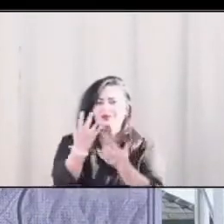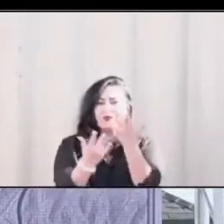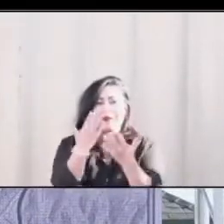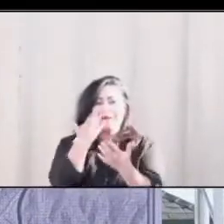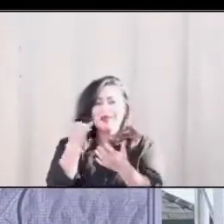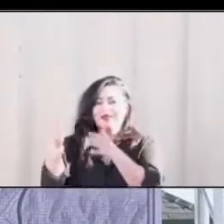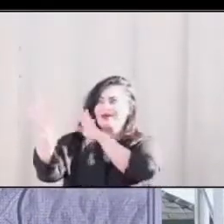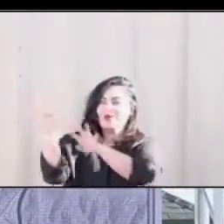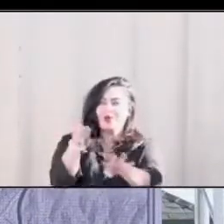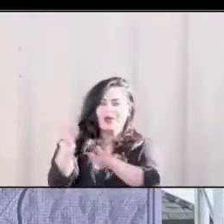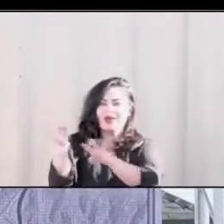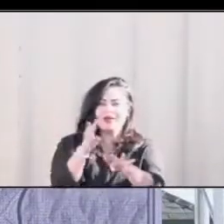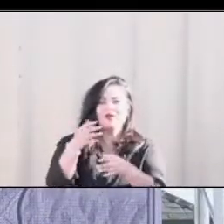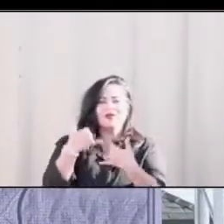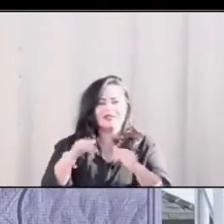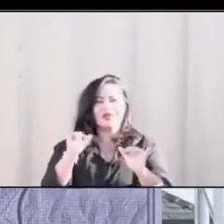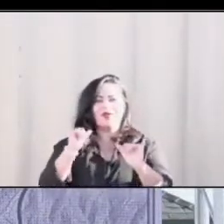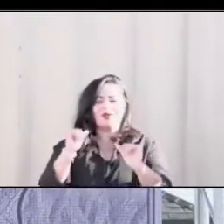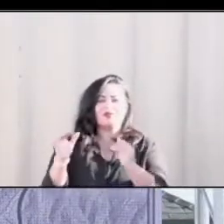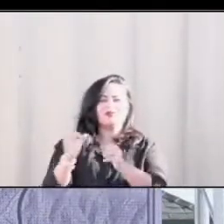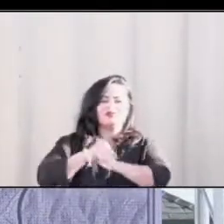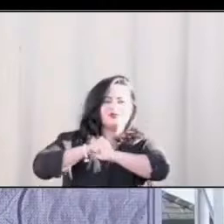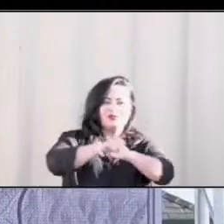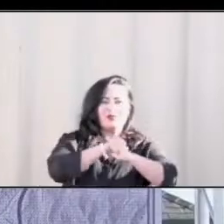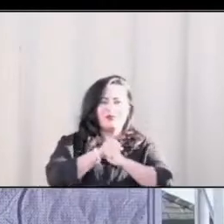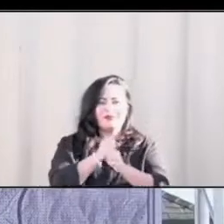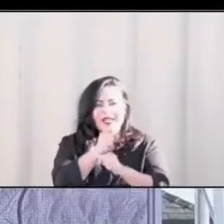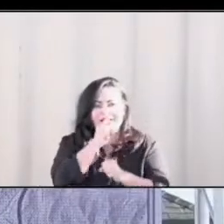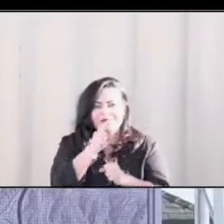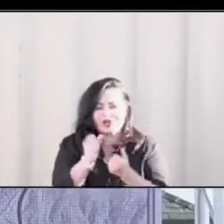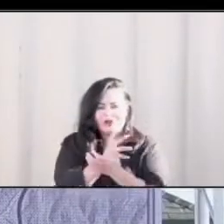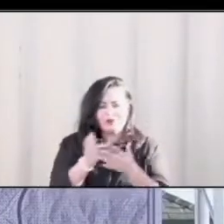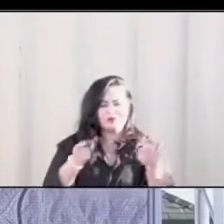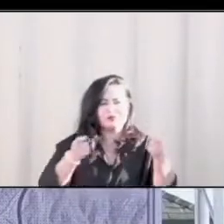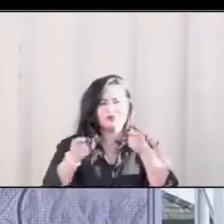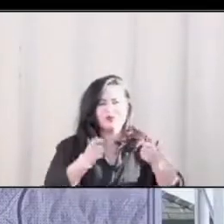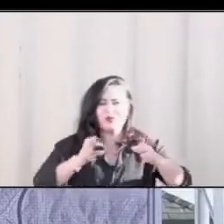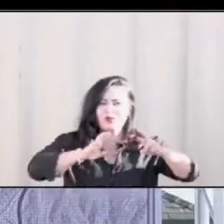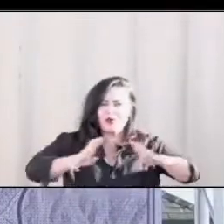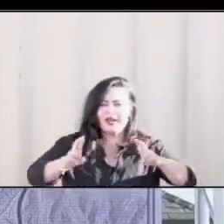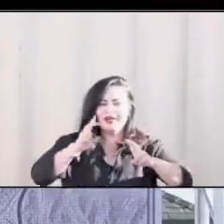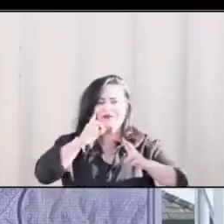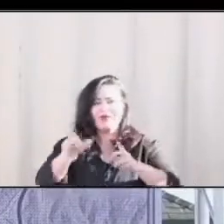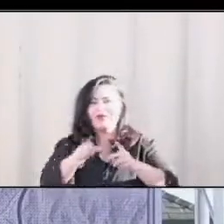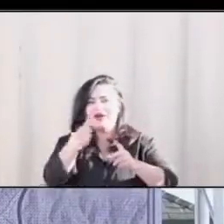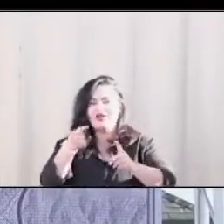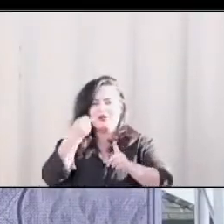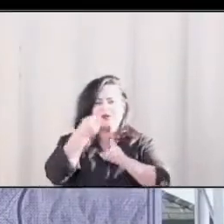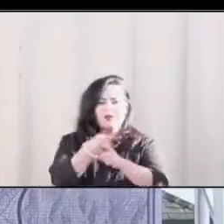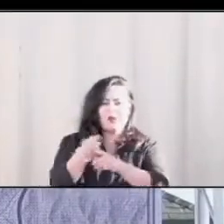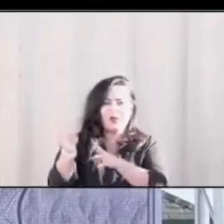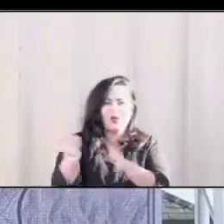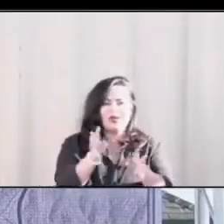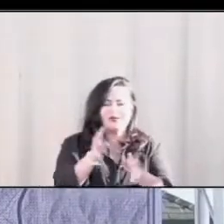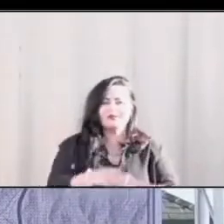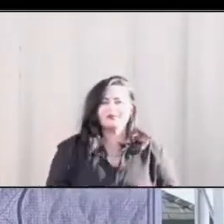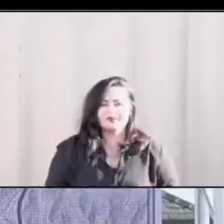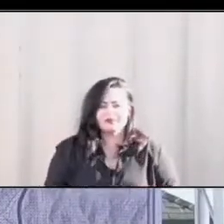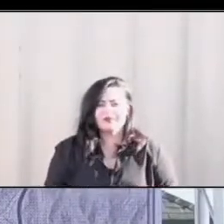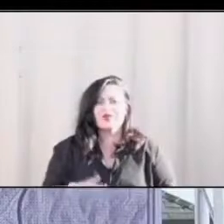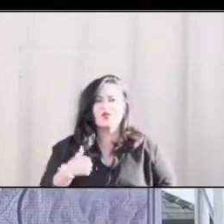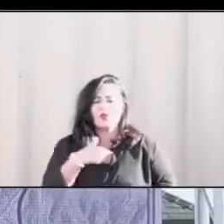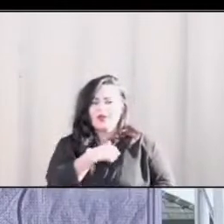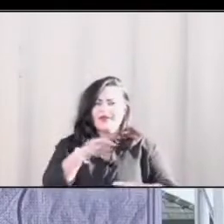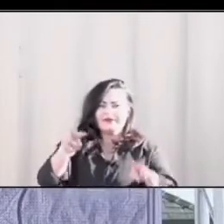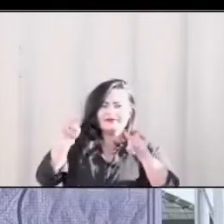we're always preparing, right? I always say we plan to keep the fire small, but we prepare for any other event that happens. We're also staying vigilant